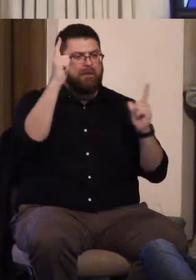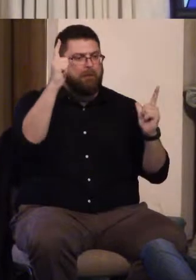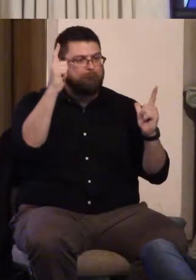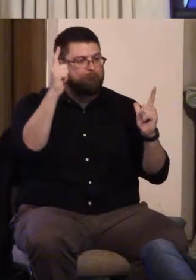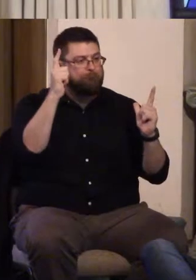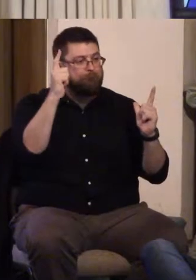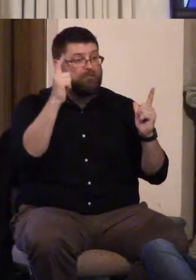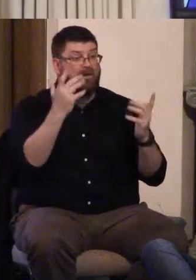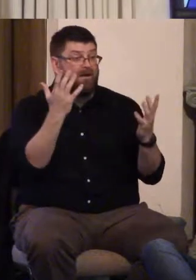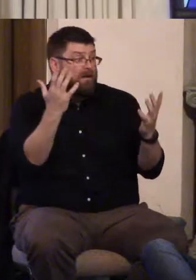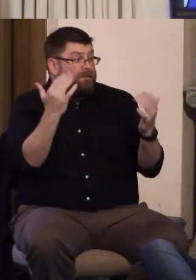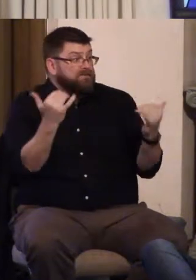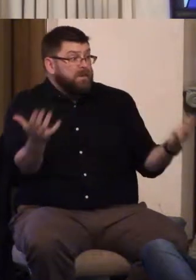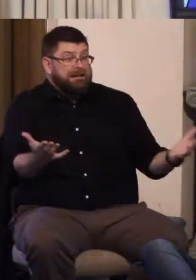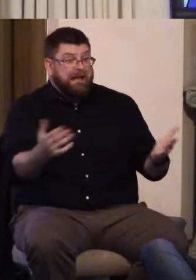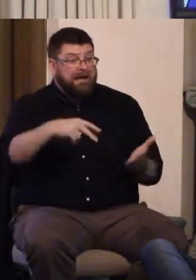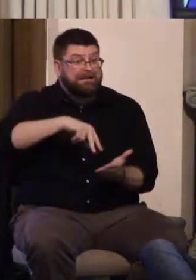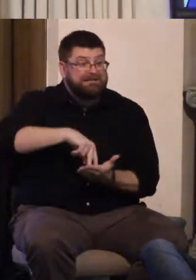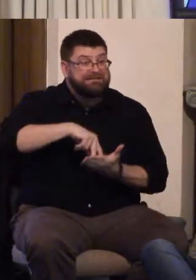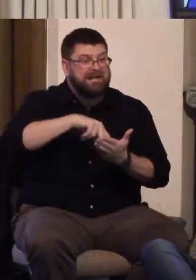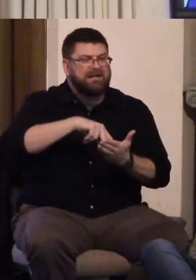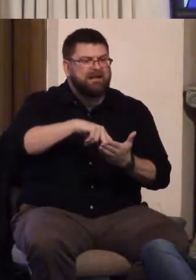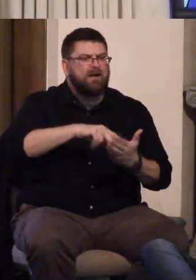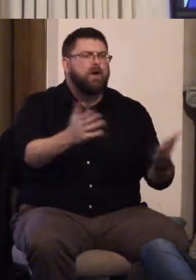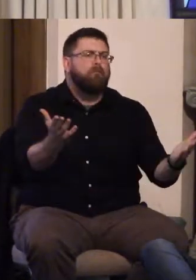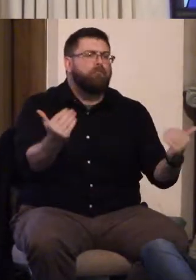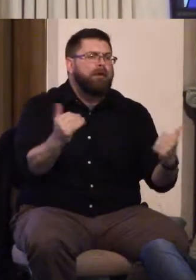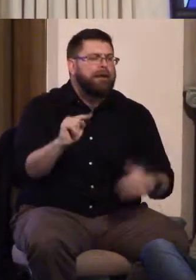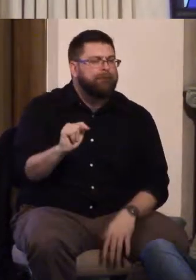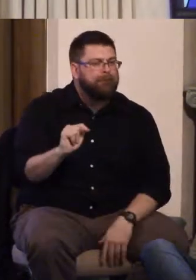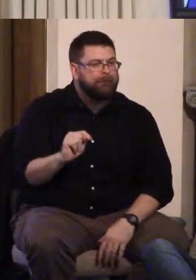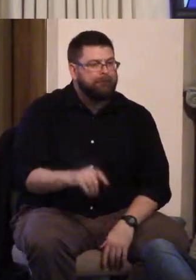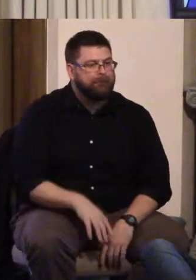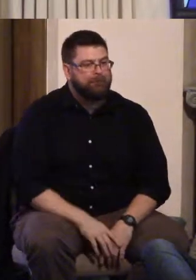can stand here and say, in truth, bring it.